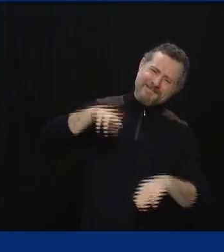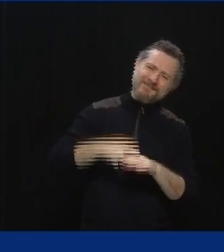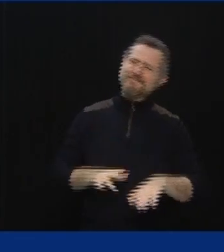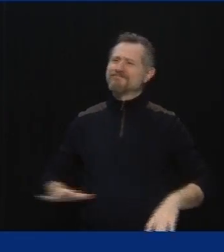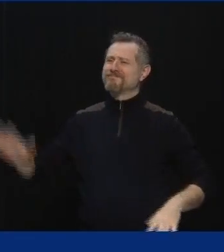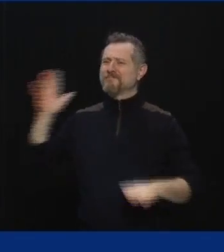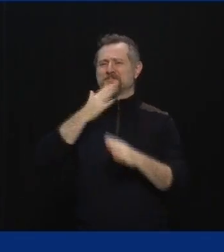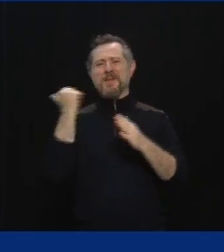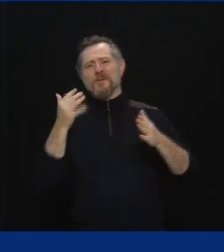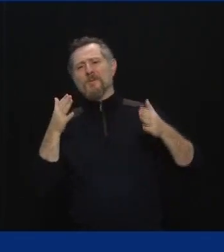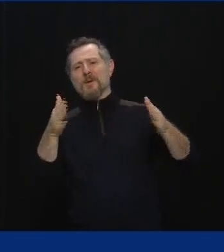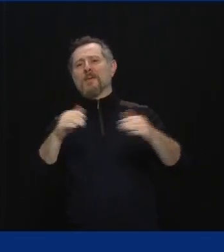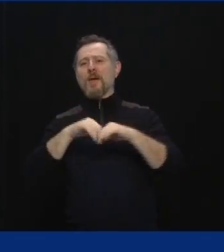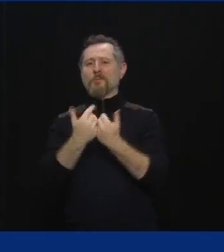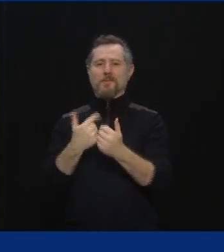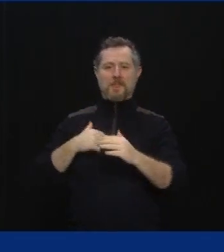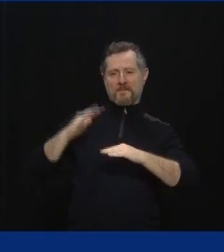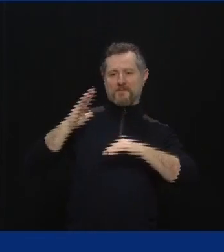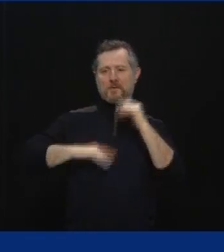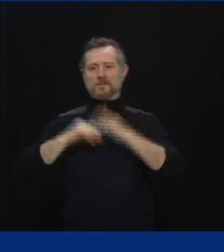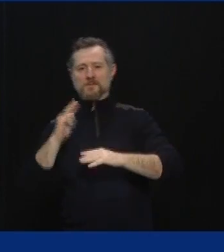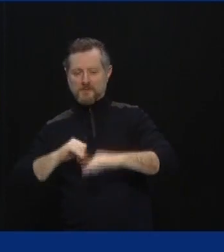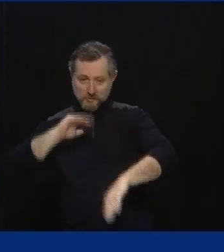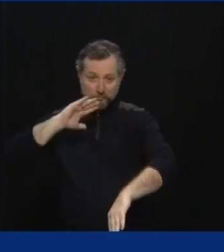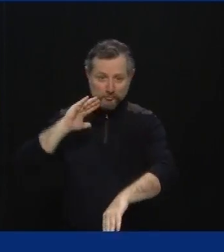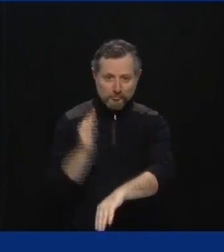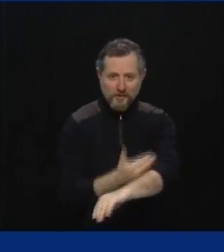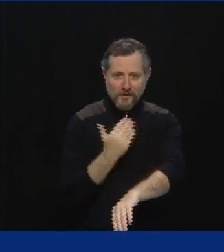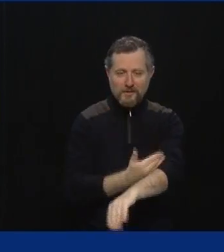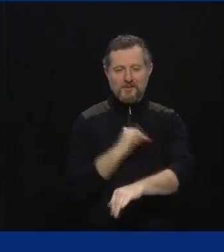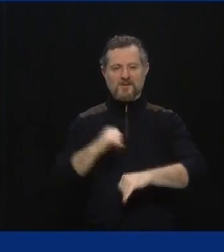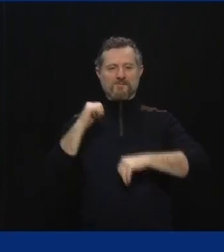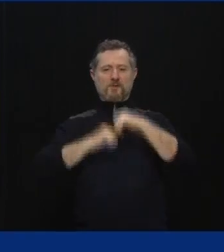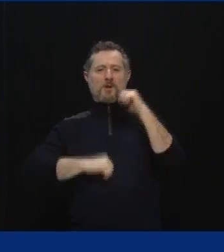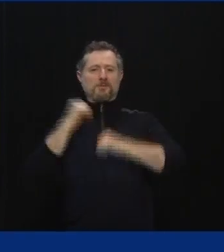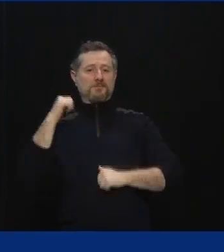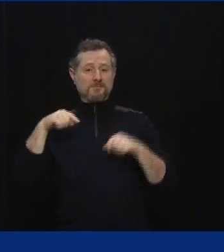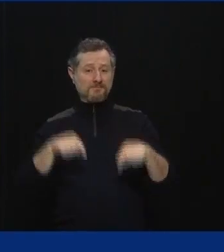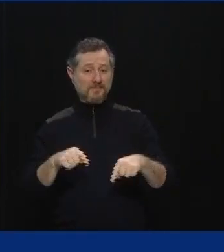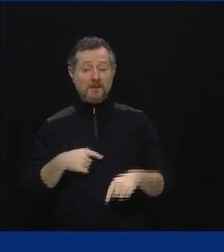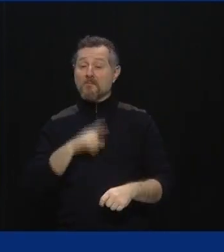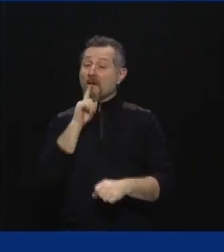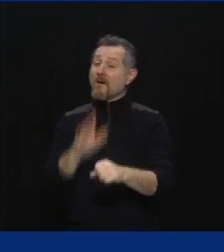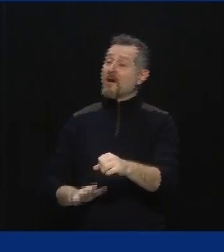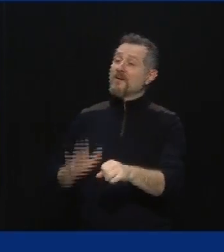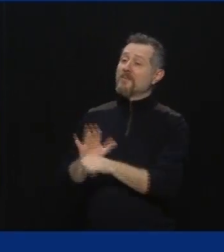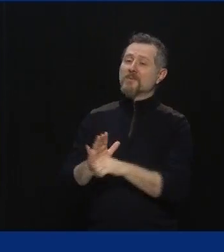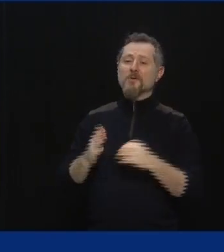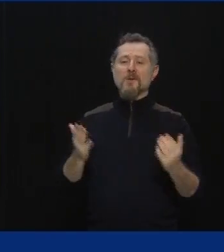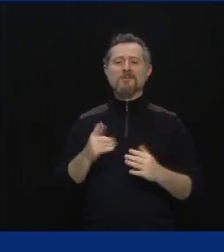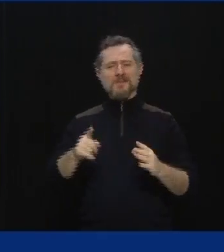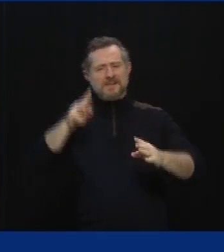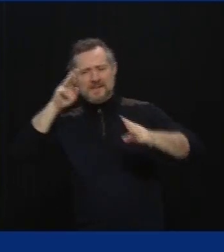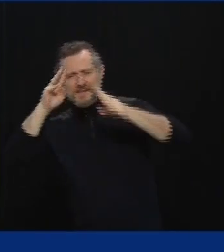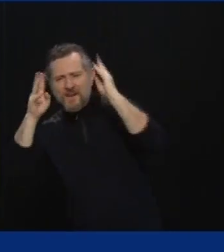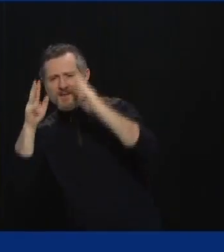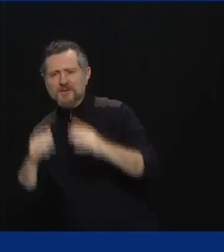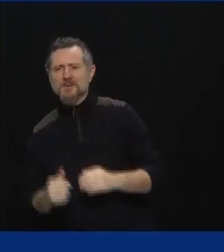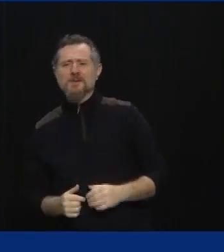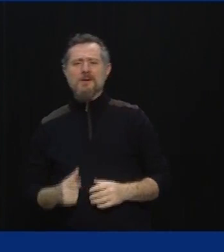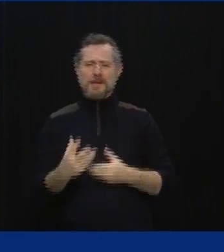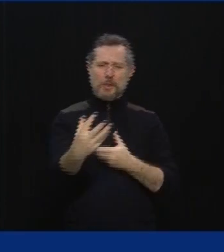build and rebuild infrastructure with a commitment to innovation,